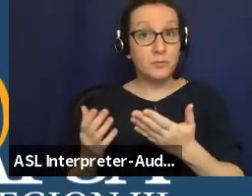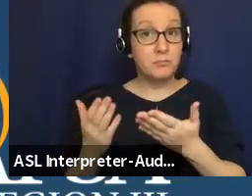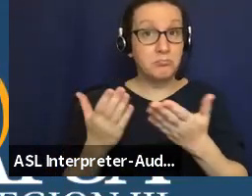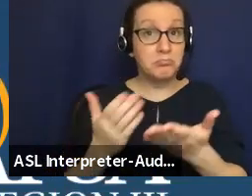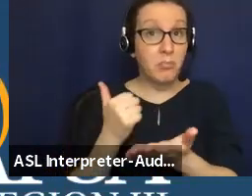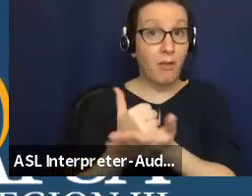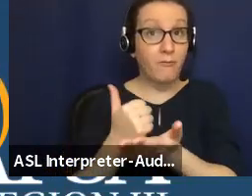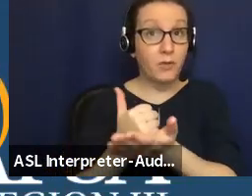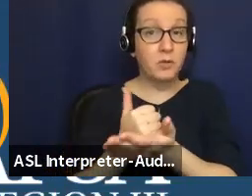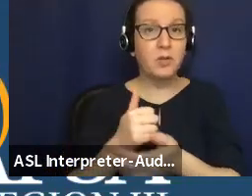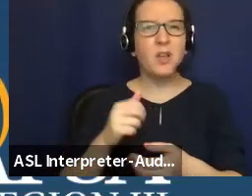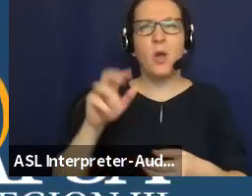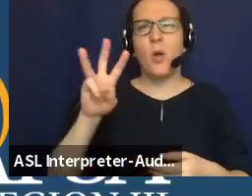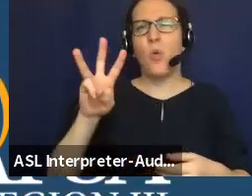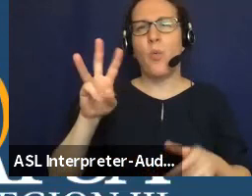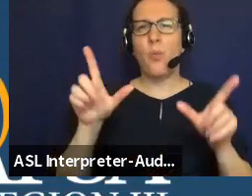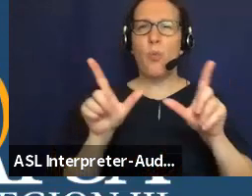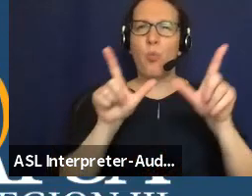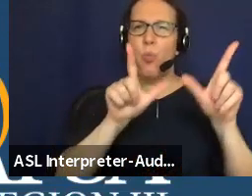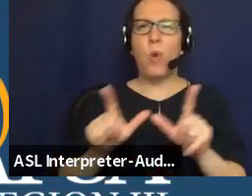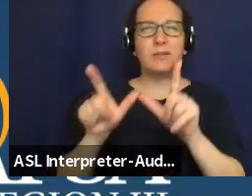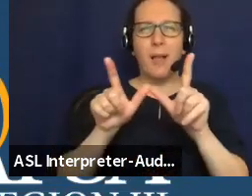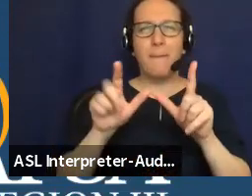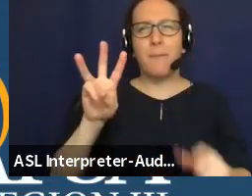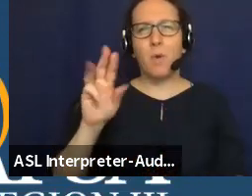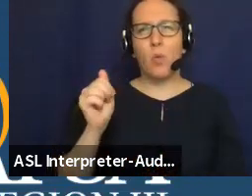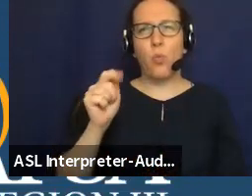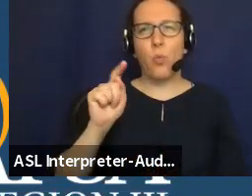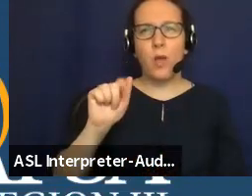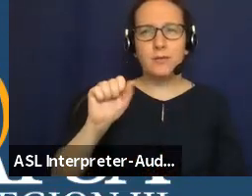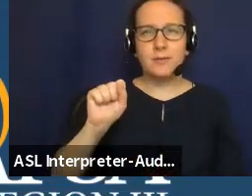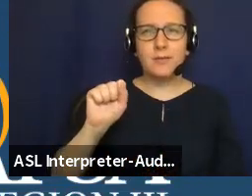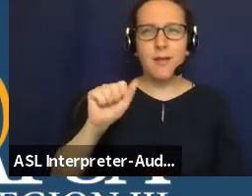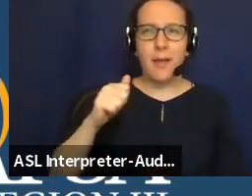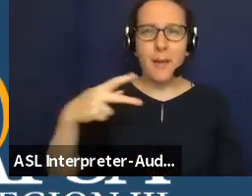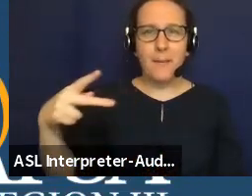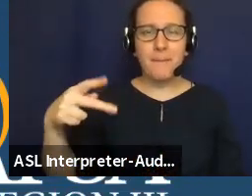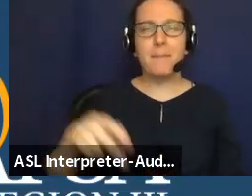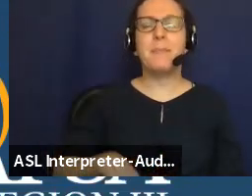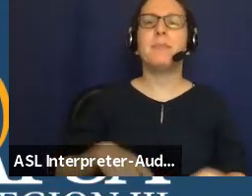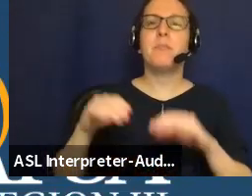like WhatsApp or like mobile messaging system.